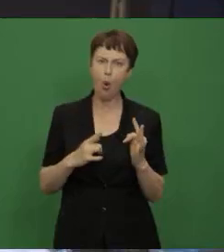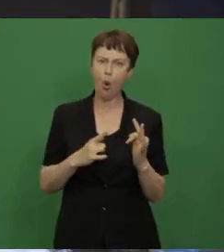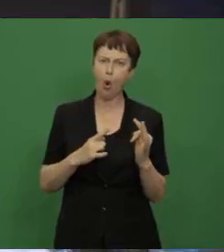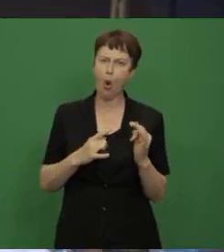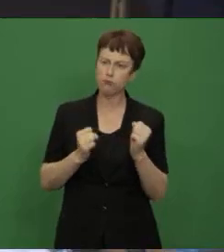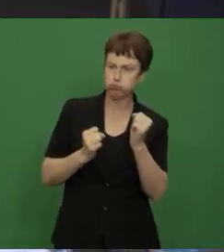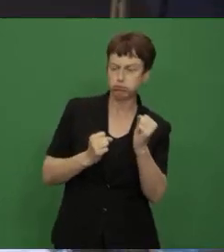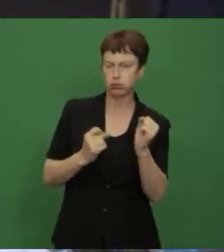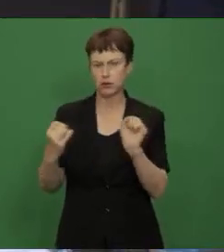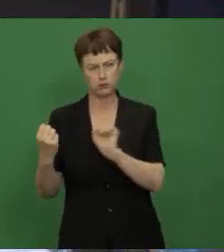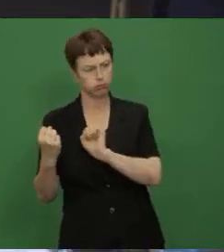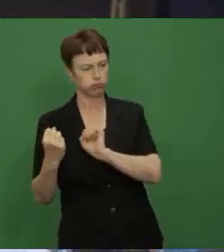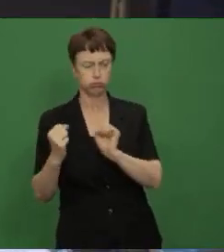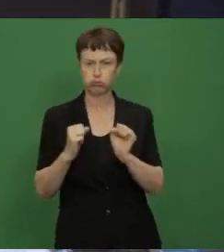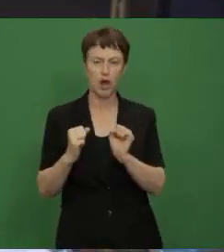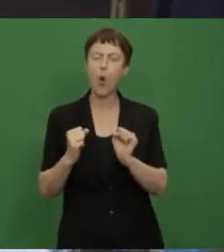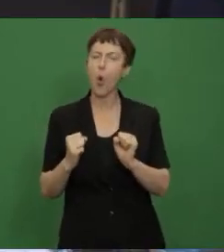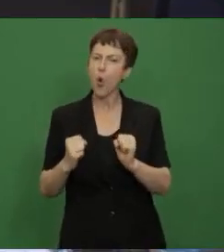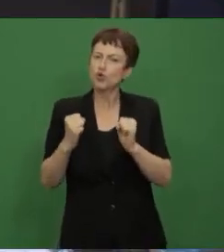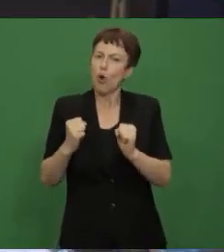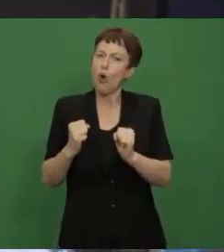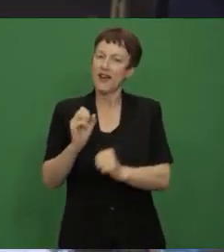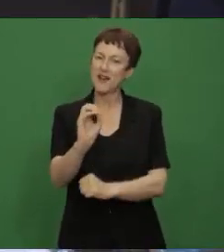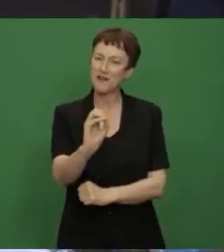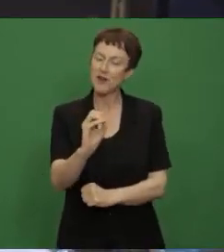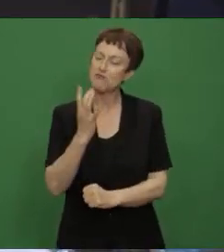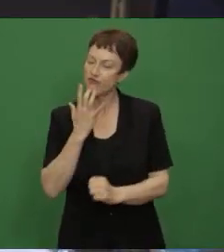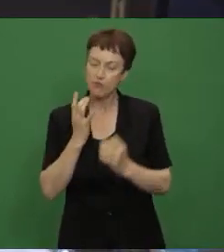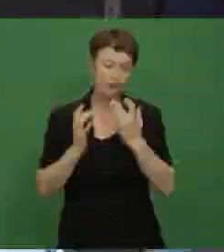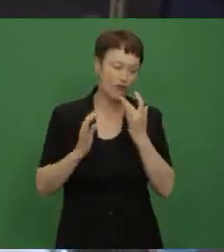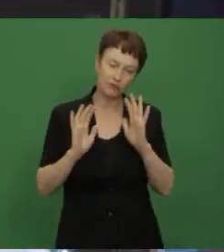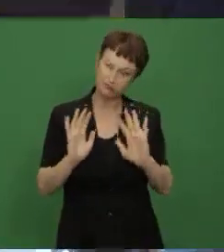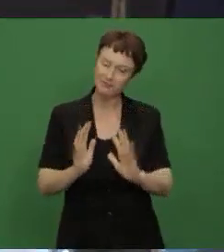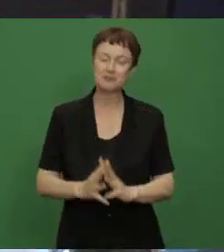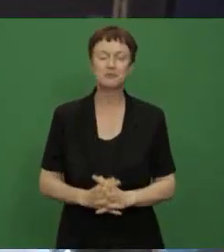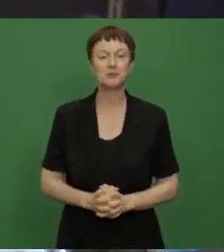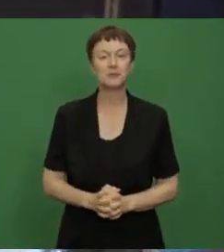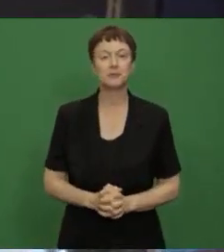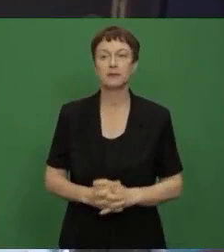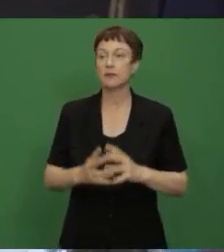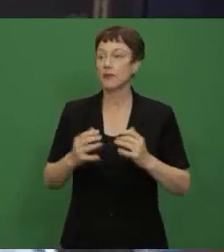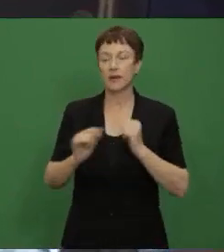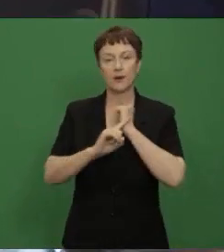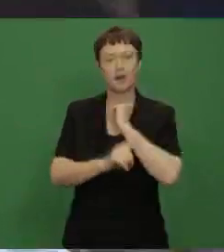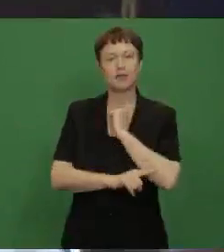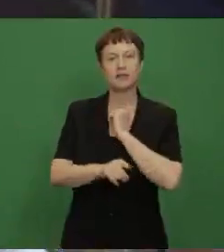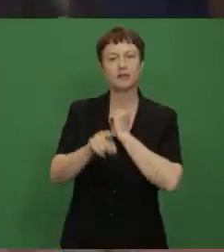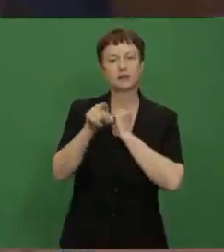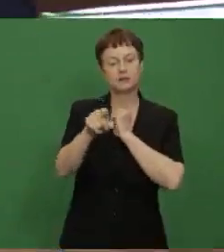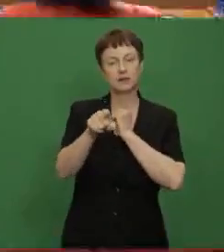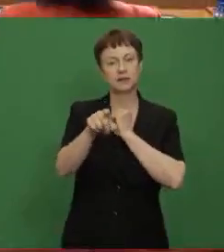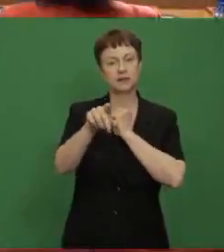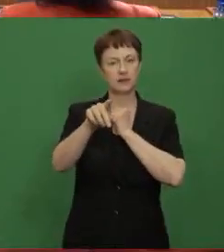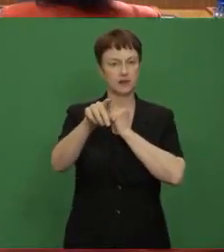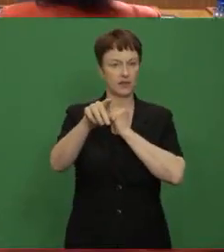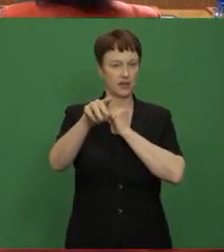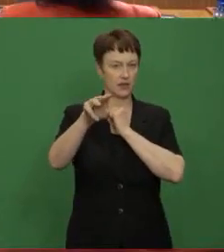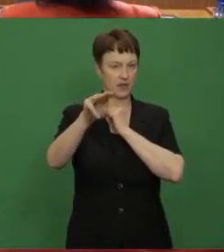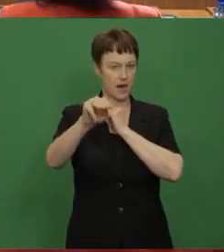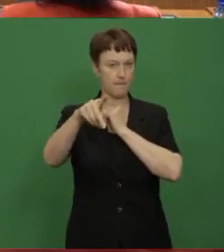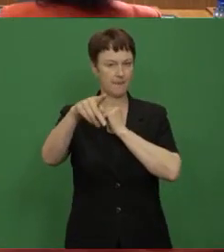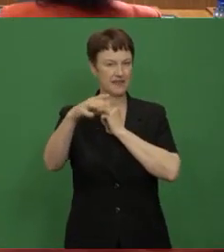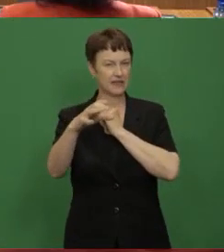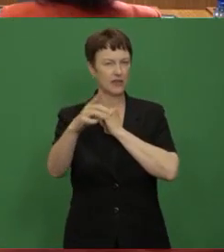show. Okay, I will go to the last non-MPC question, and then we'll close.